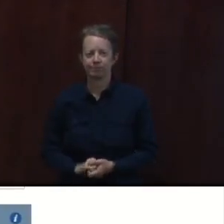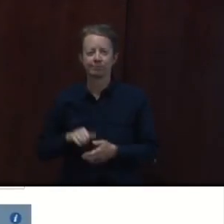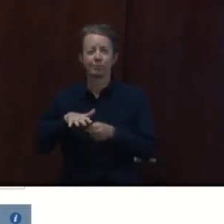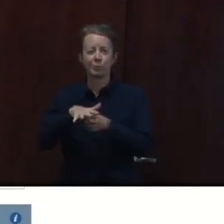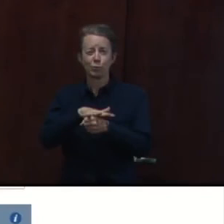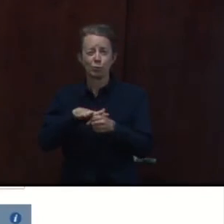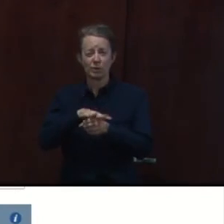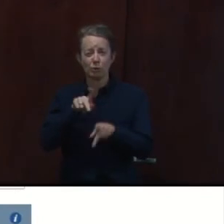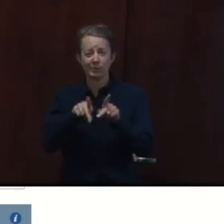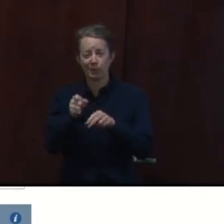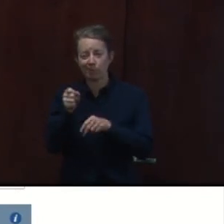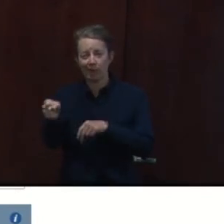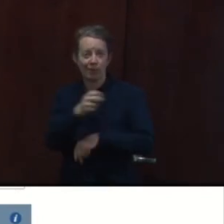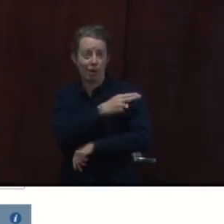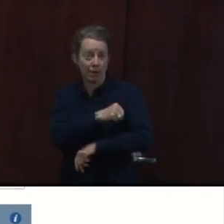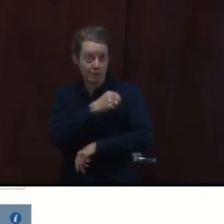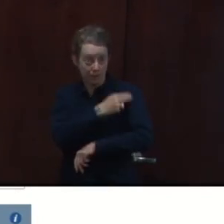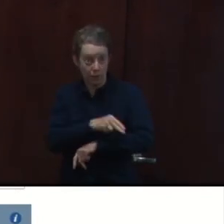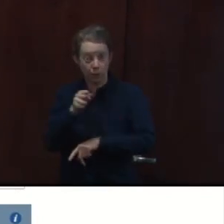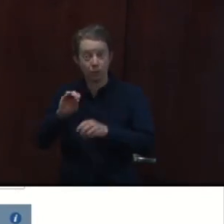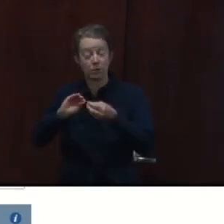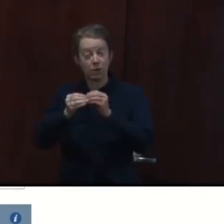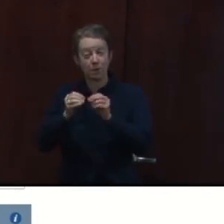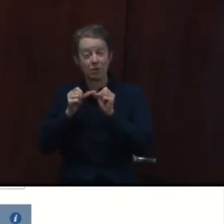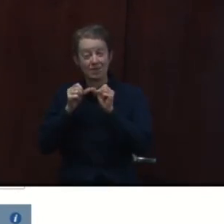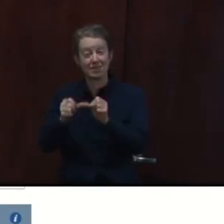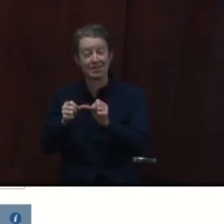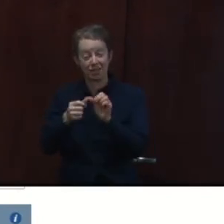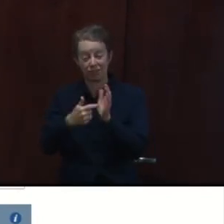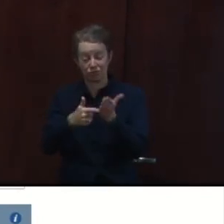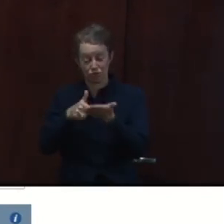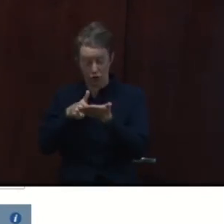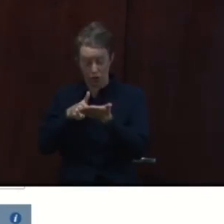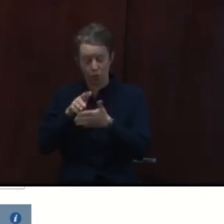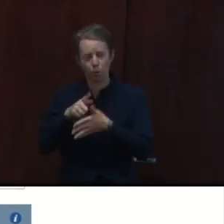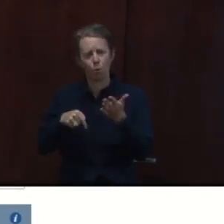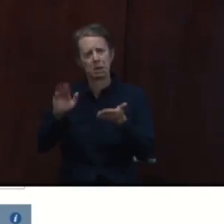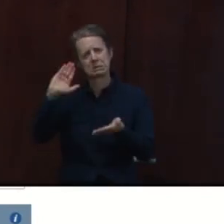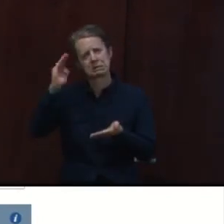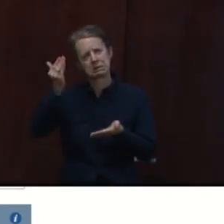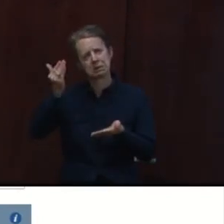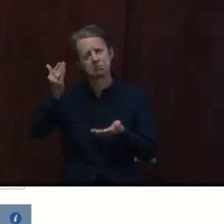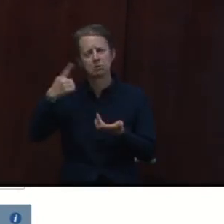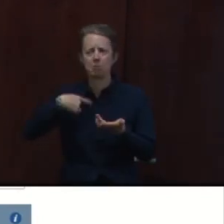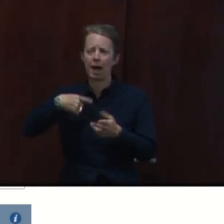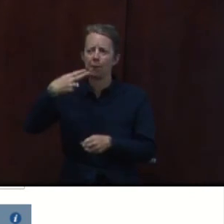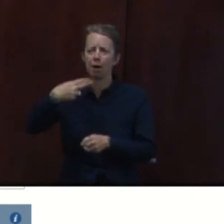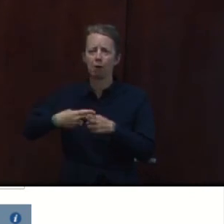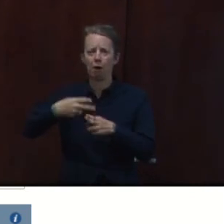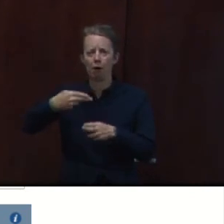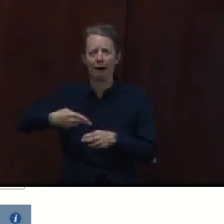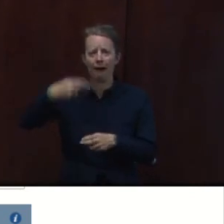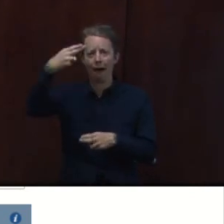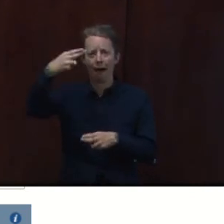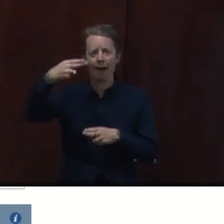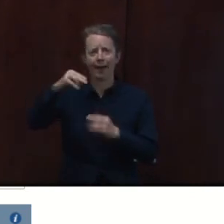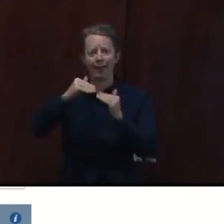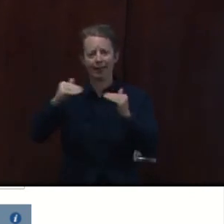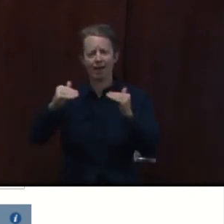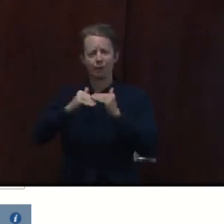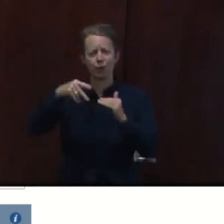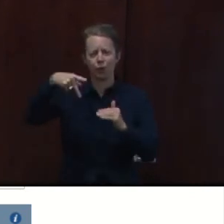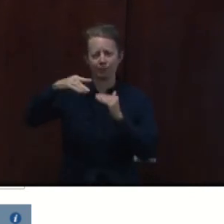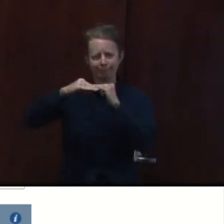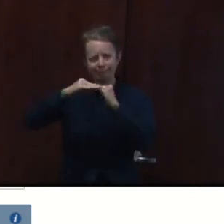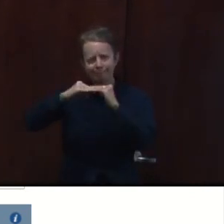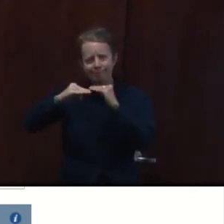Regional hospitalization data continues to show what appears to be what I called a high-level plateau last week. There